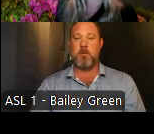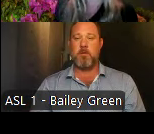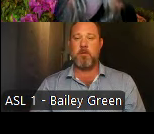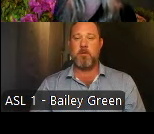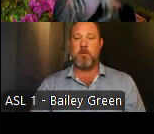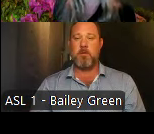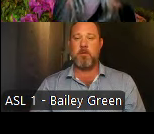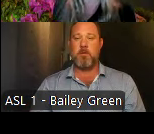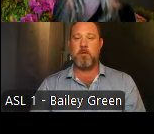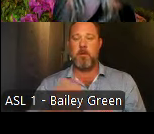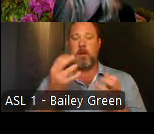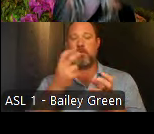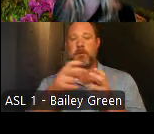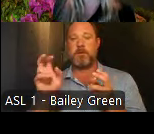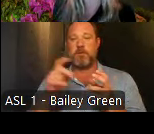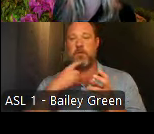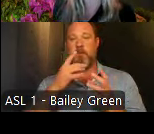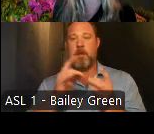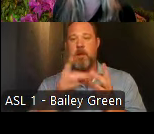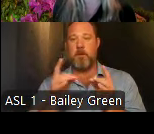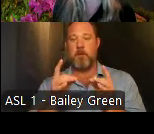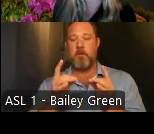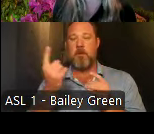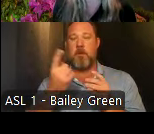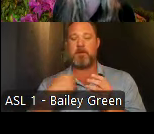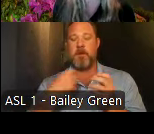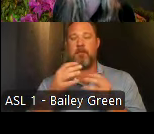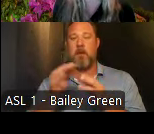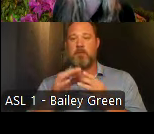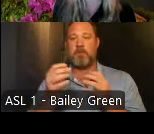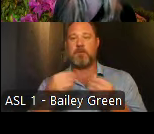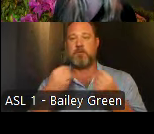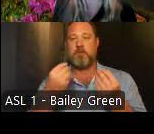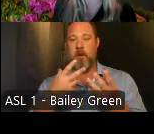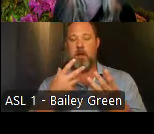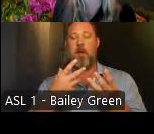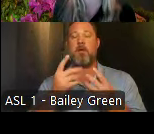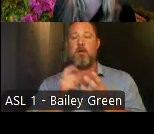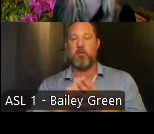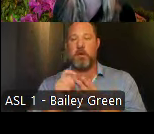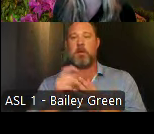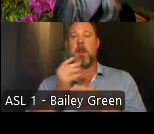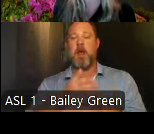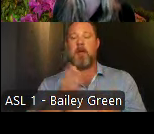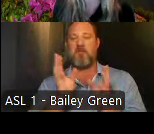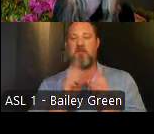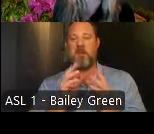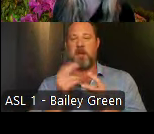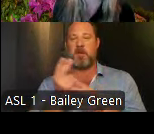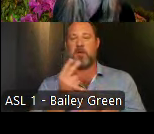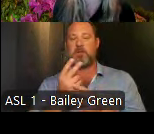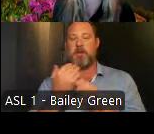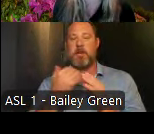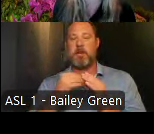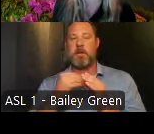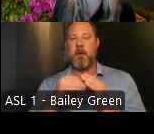I think we can transition away from public comment. Again, you always have the option to provide us written comments following this meeting using our